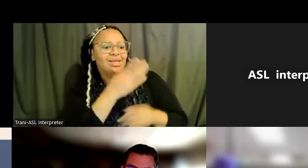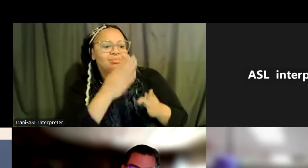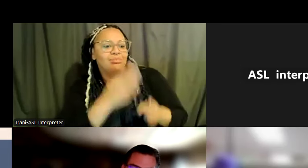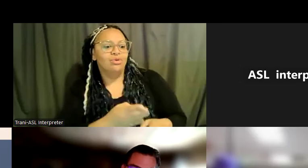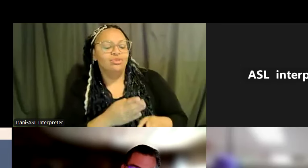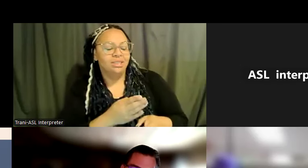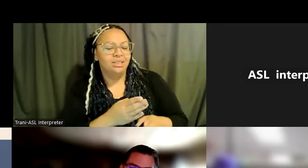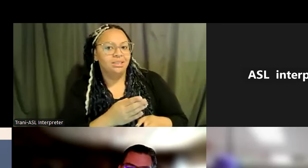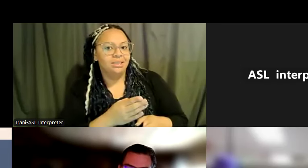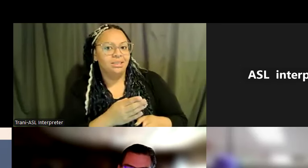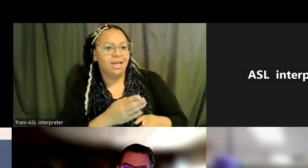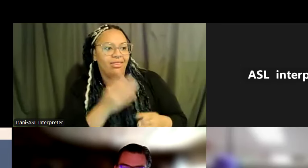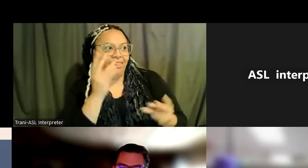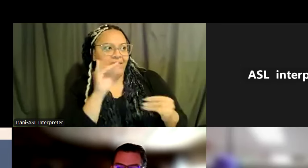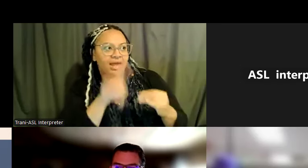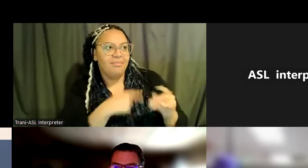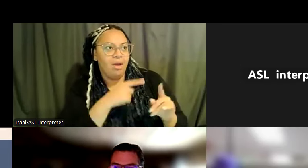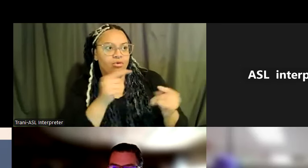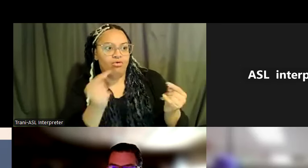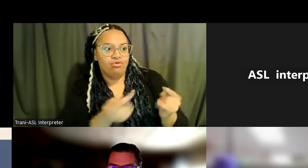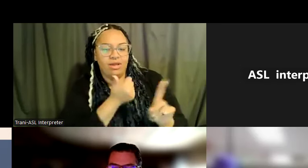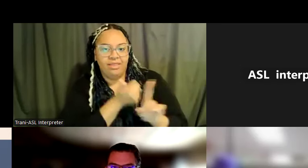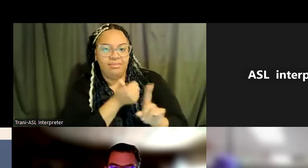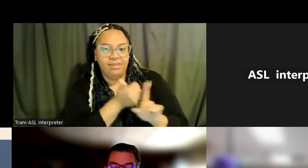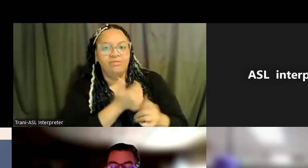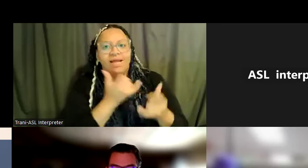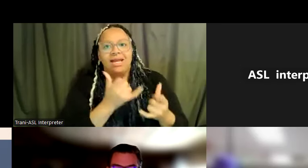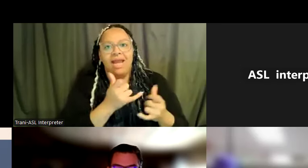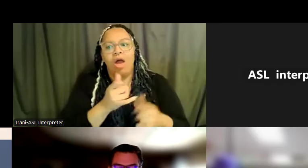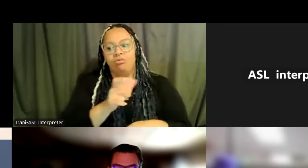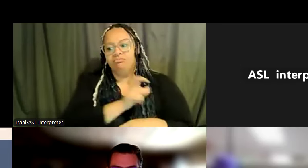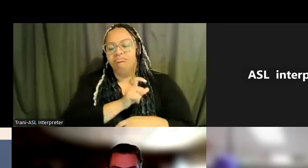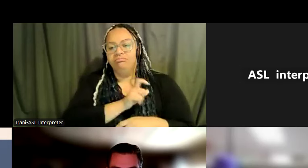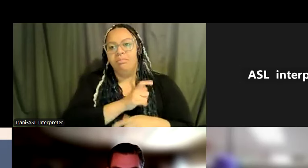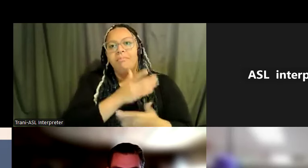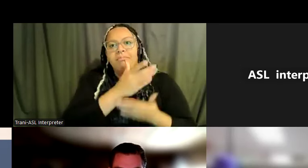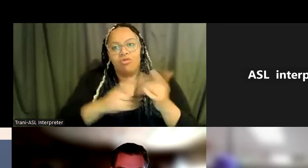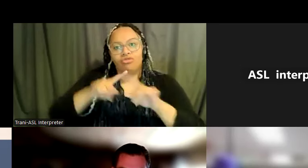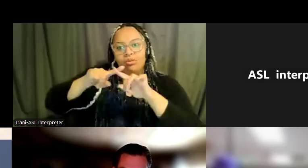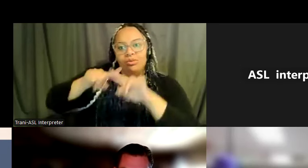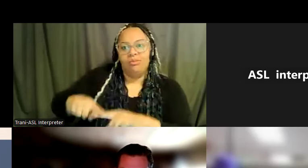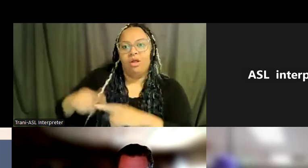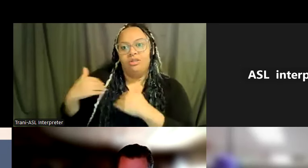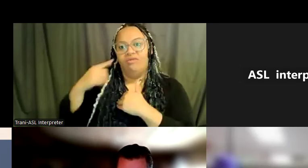check, now they are partially liable for that. So from what I hear, um,